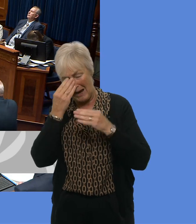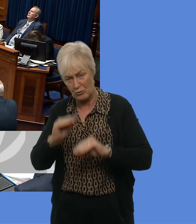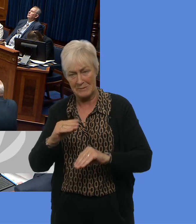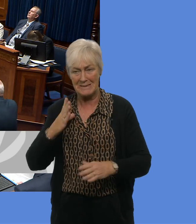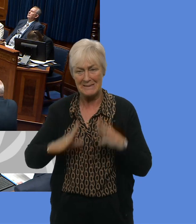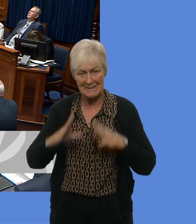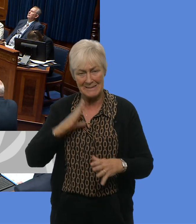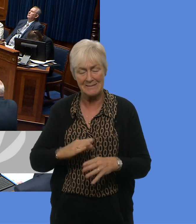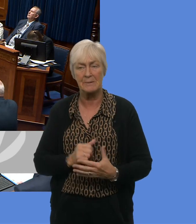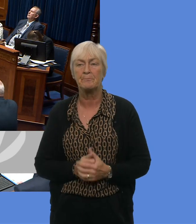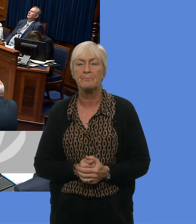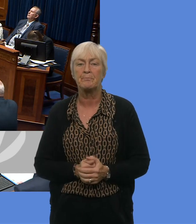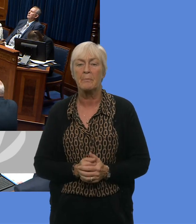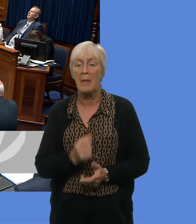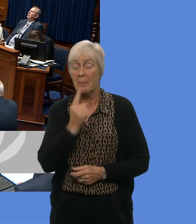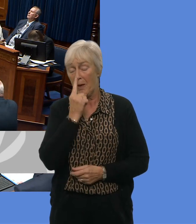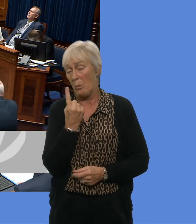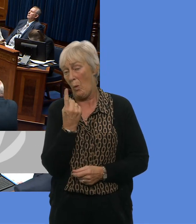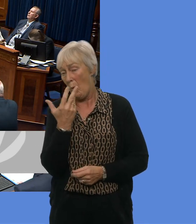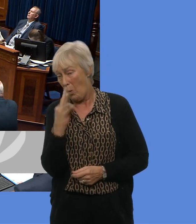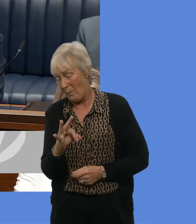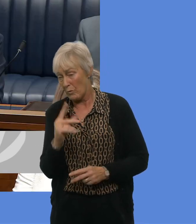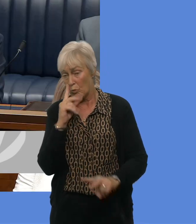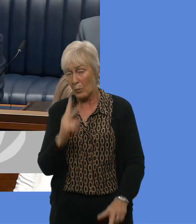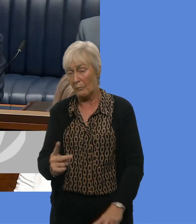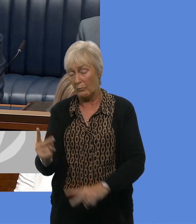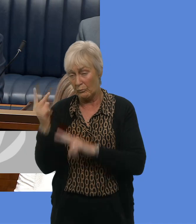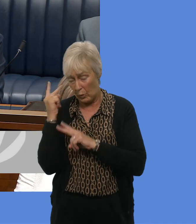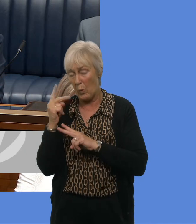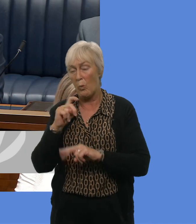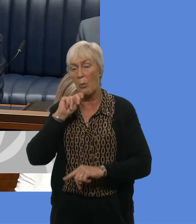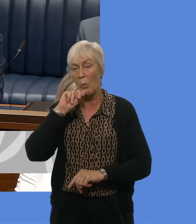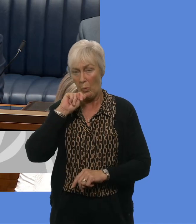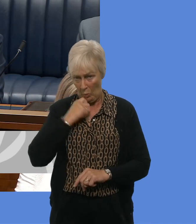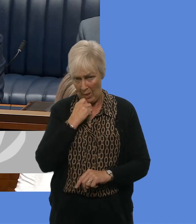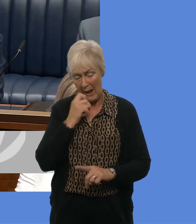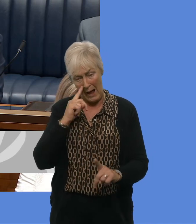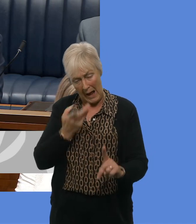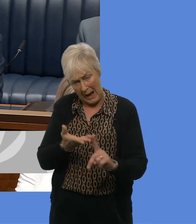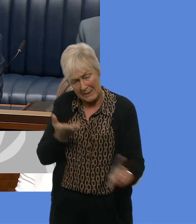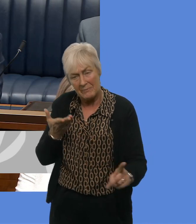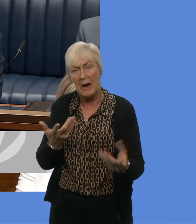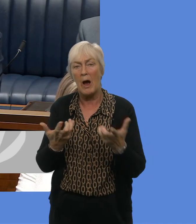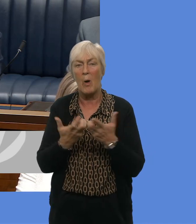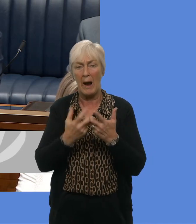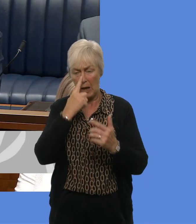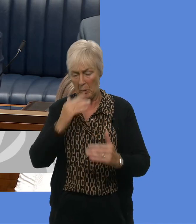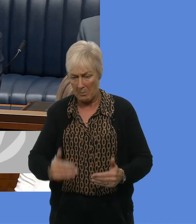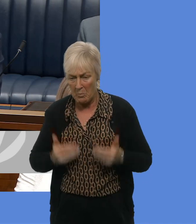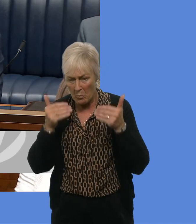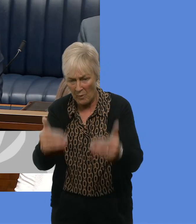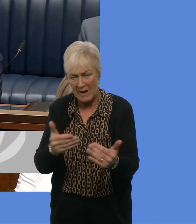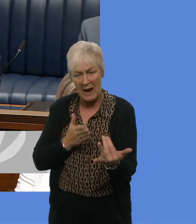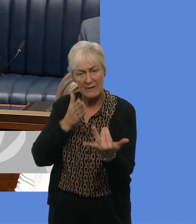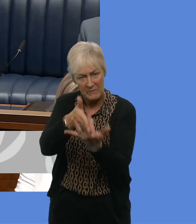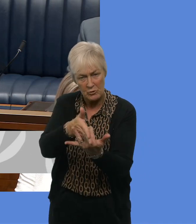think, Mr. Speaker, one of the key outworkings of the review that has been carrying place will be identifying how you can move those interventions to a